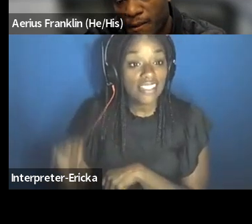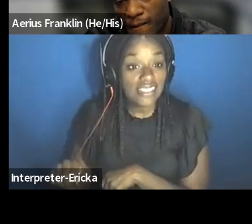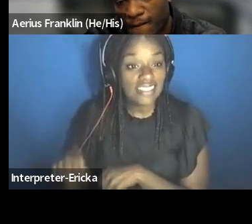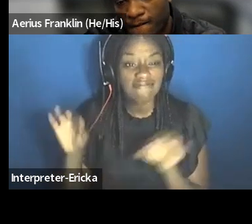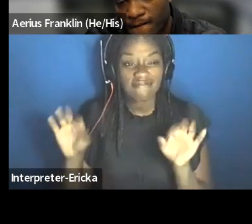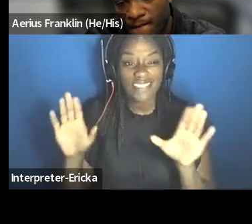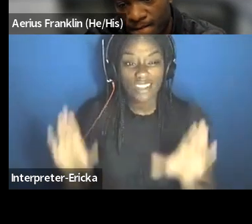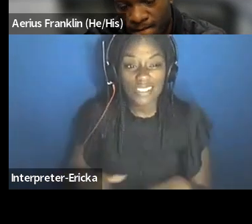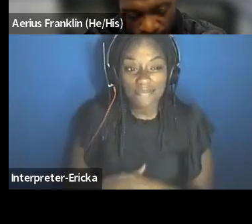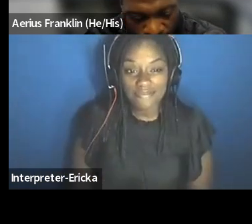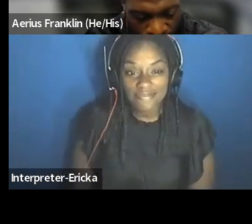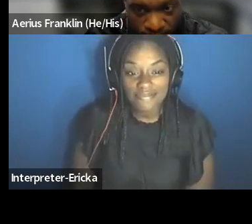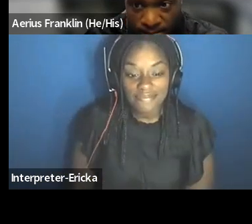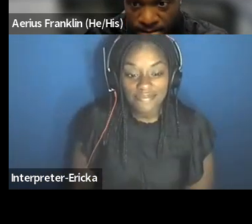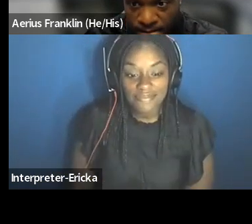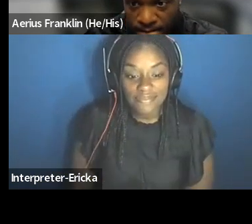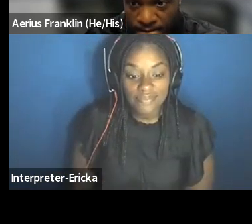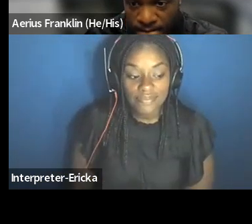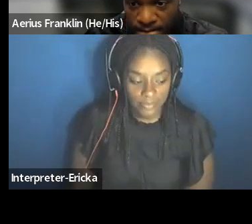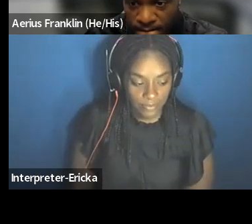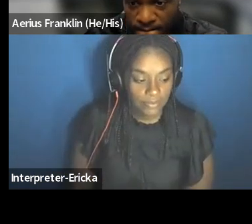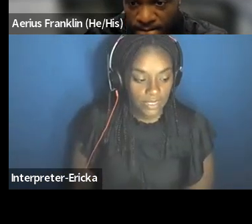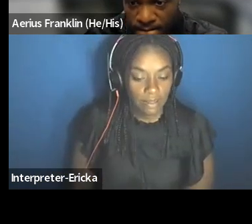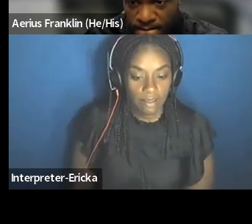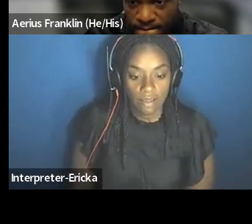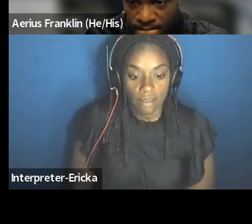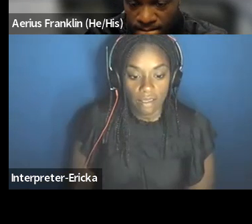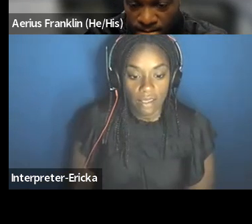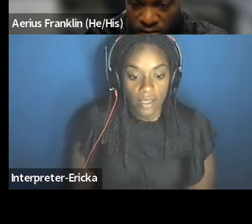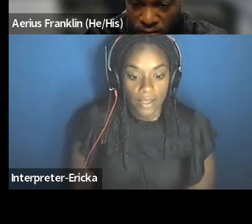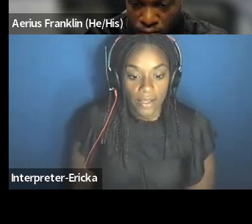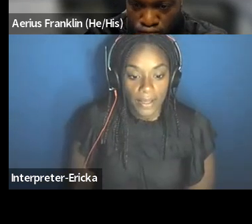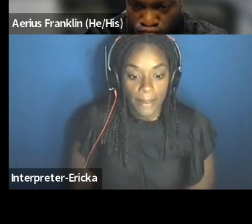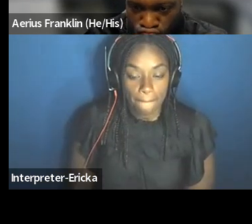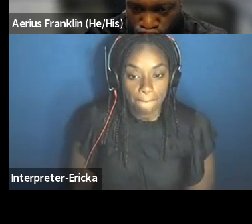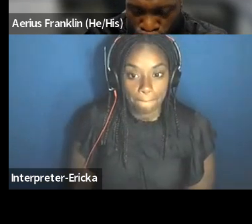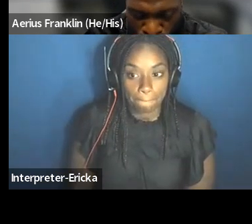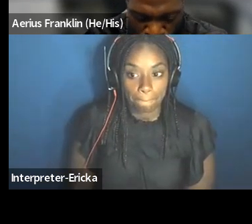awesome. Okay, so looks like we have a really big